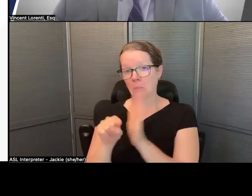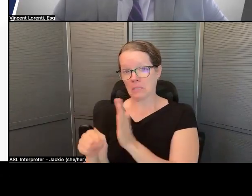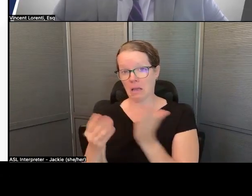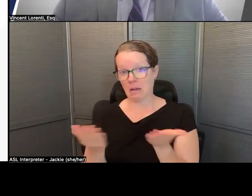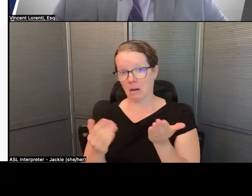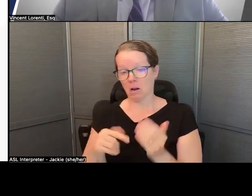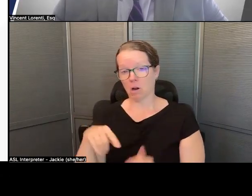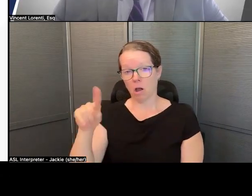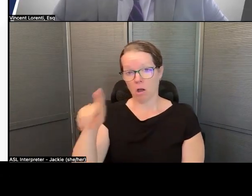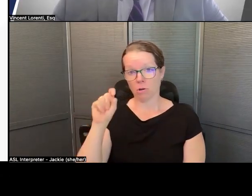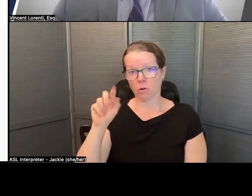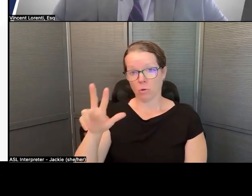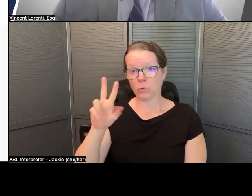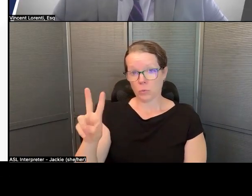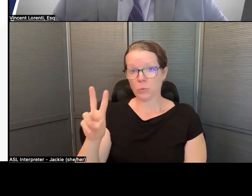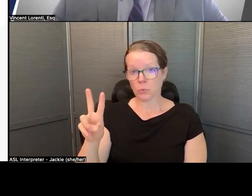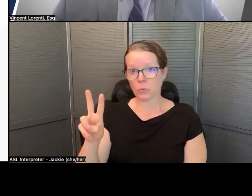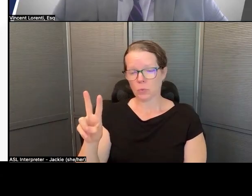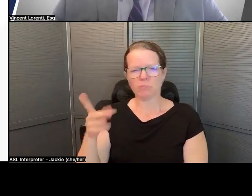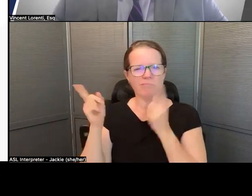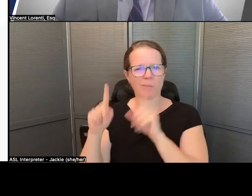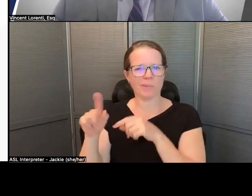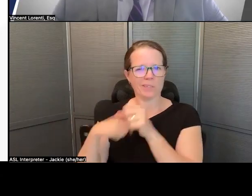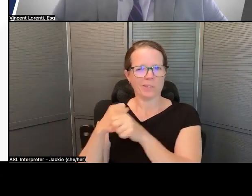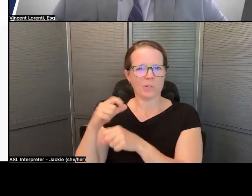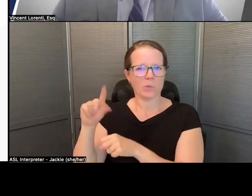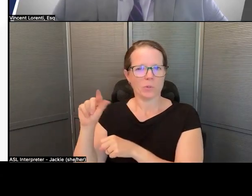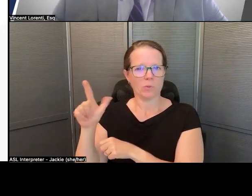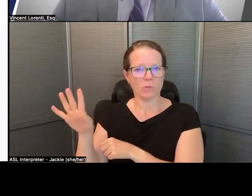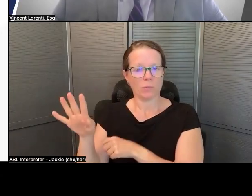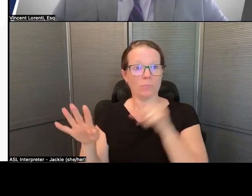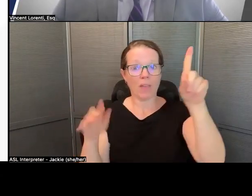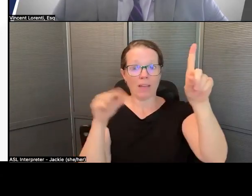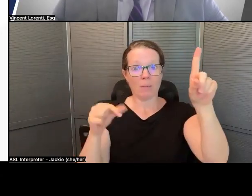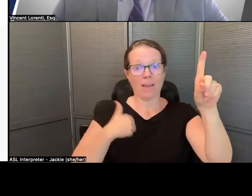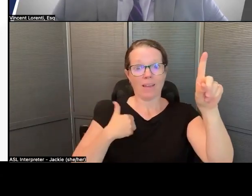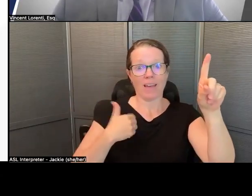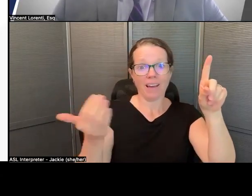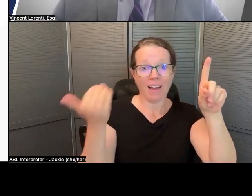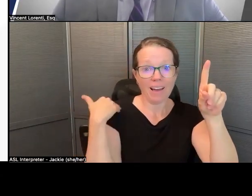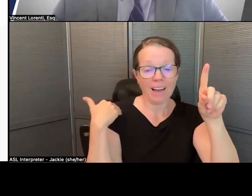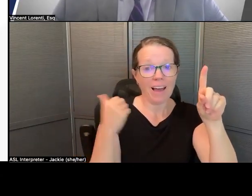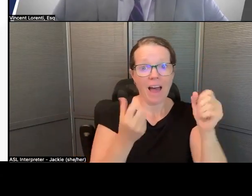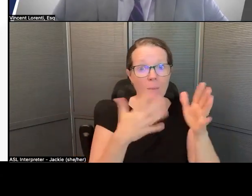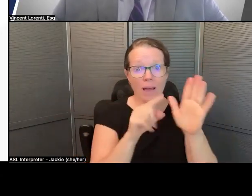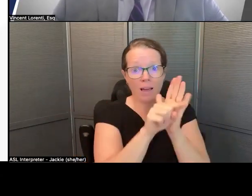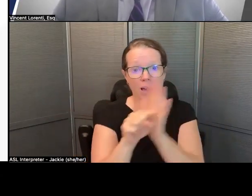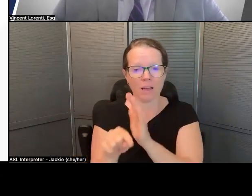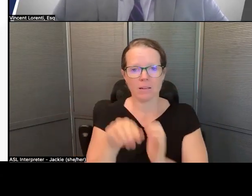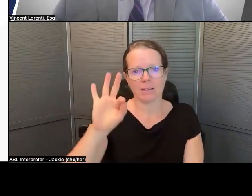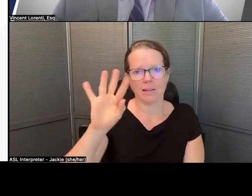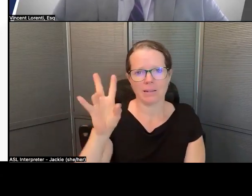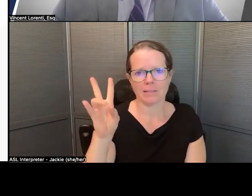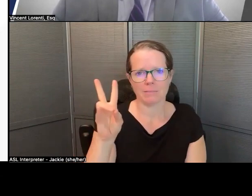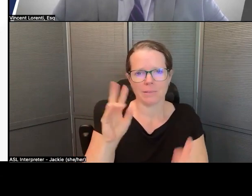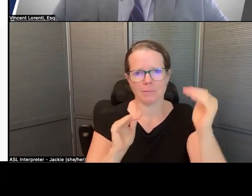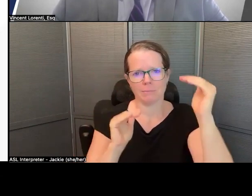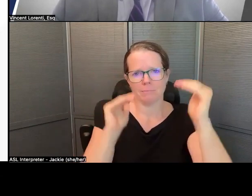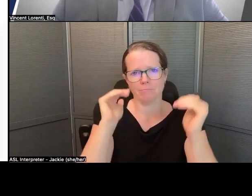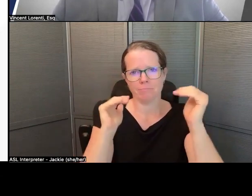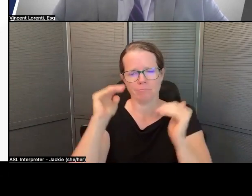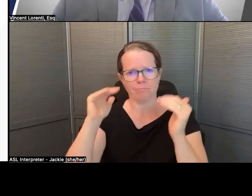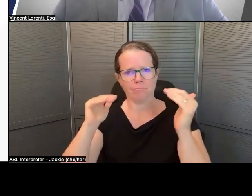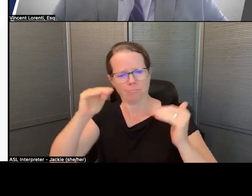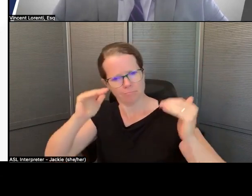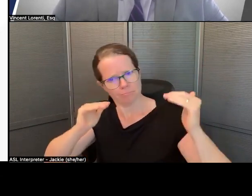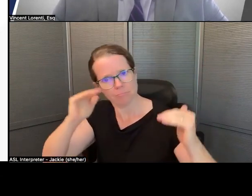132 in 2024. In Quebec, Canada, there were 97. So the point here is to be made here is just to say that